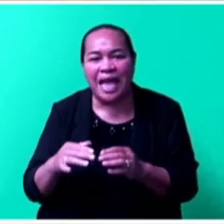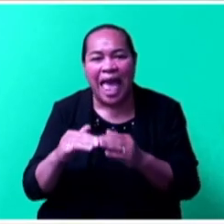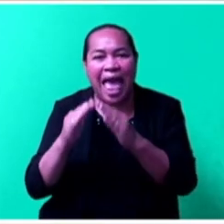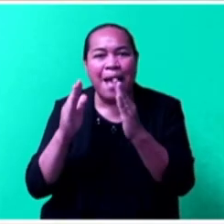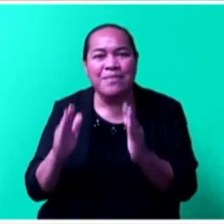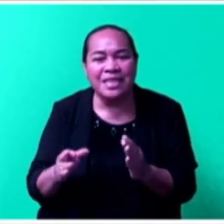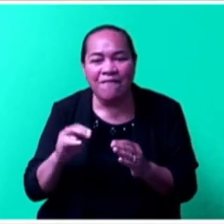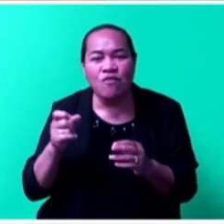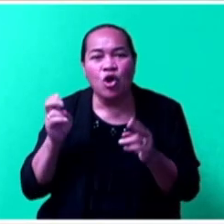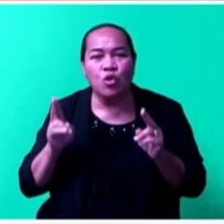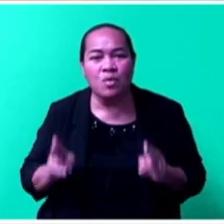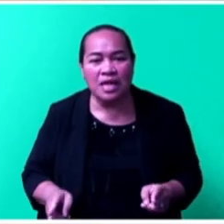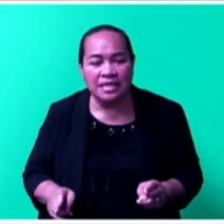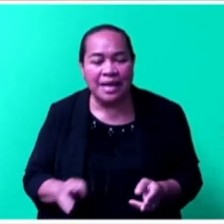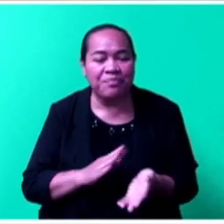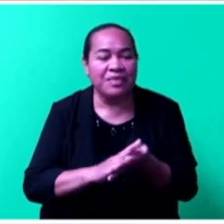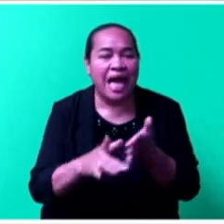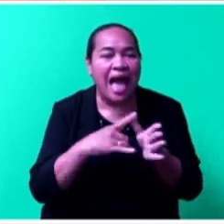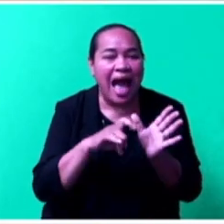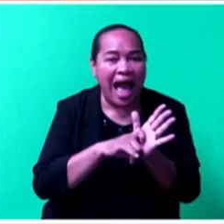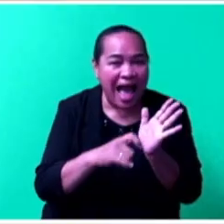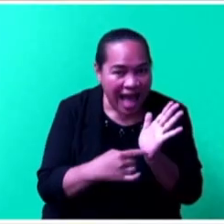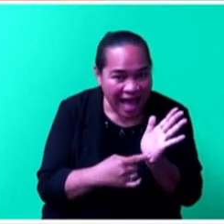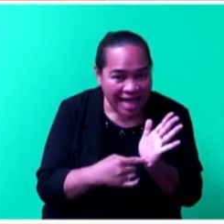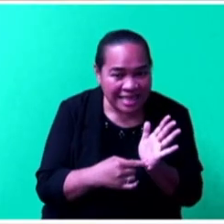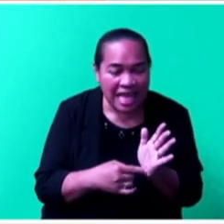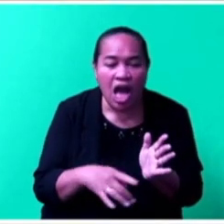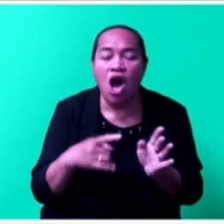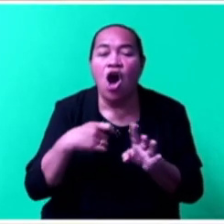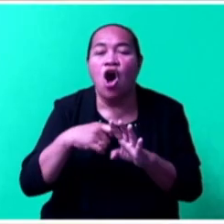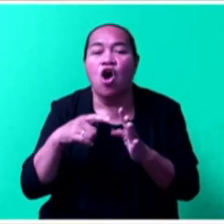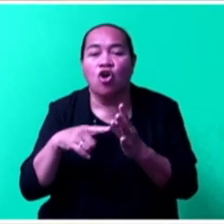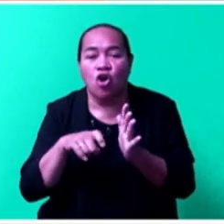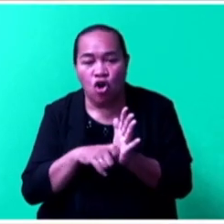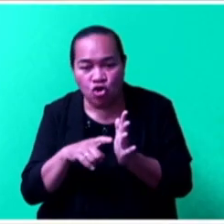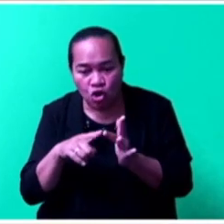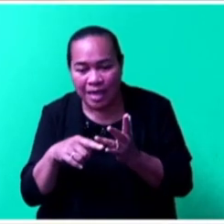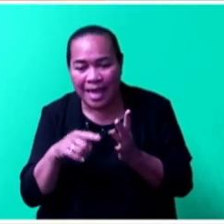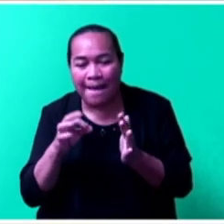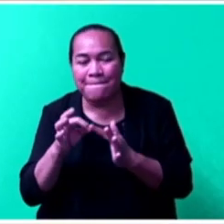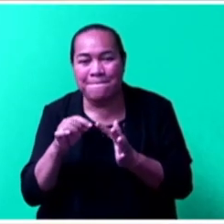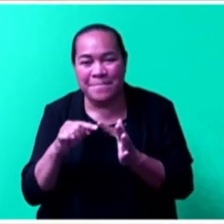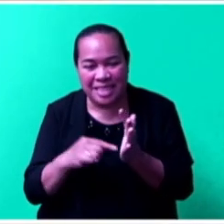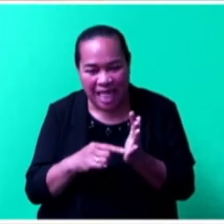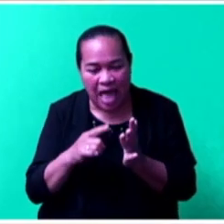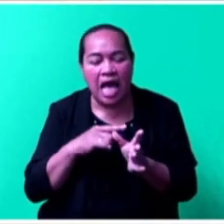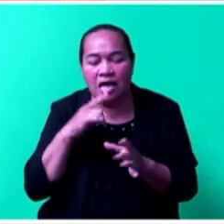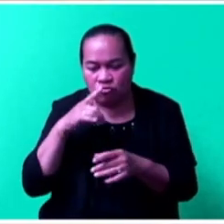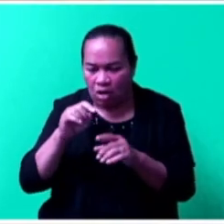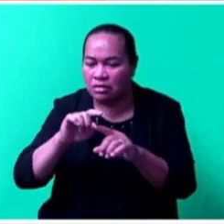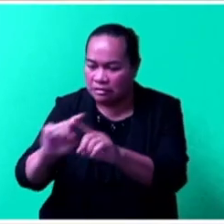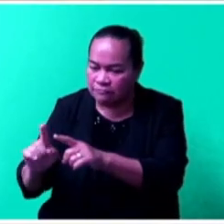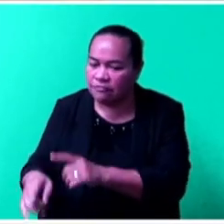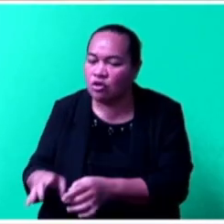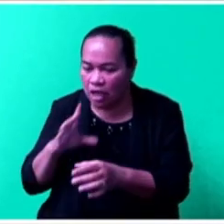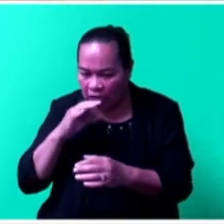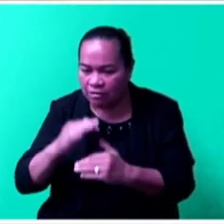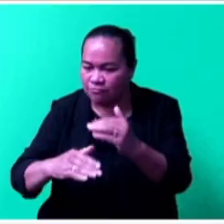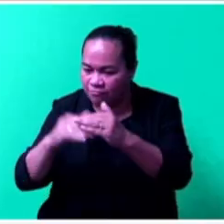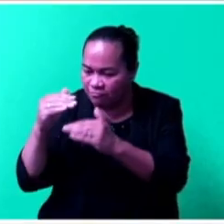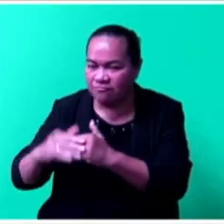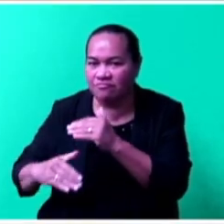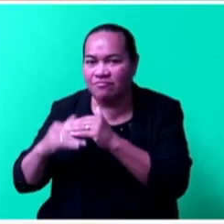for Humanity, HUT, Koreipita, and other private sector partners to deliver affordable housing